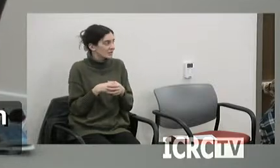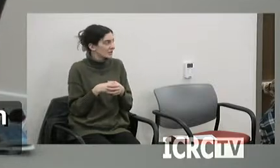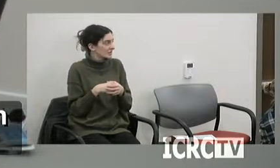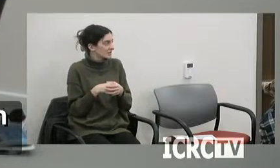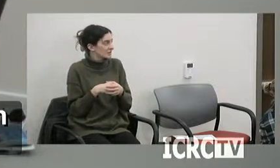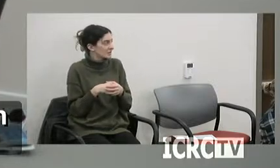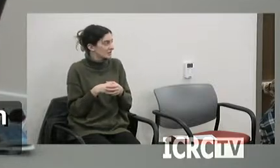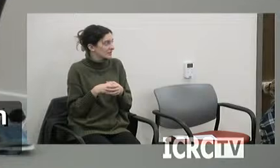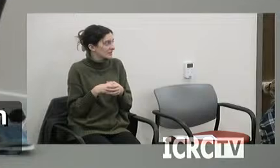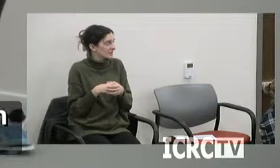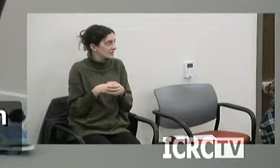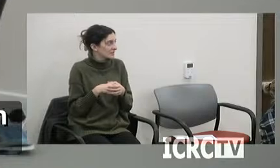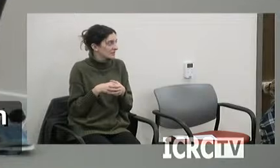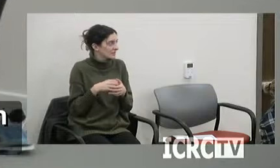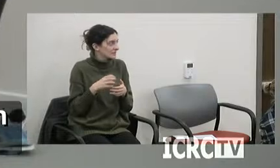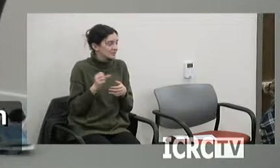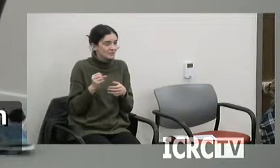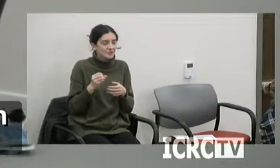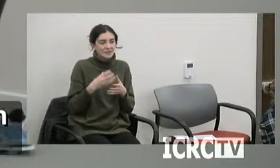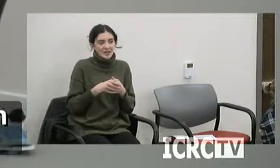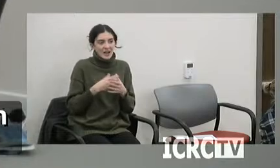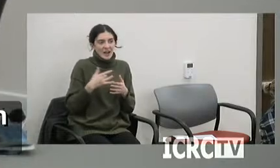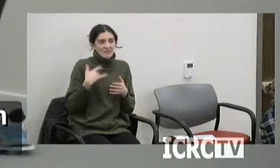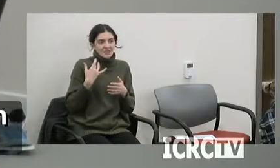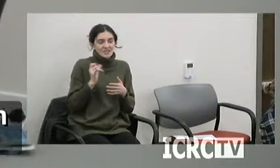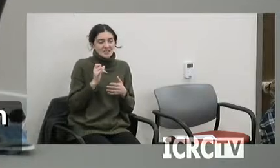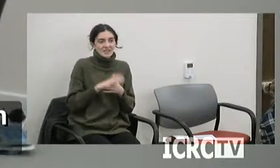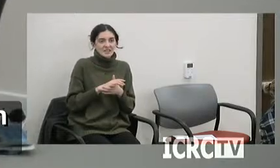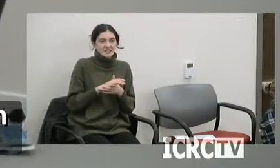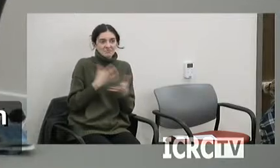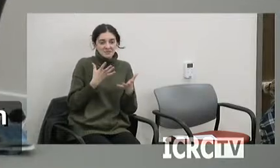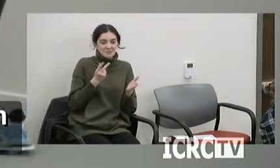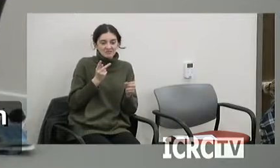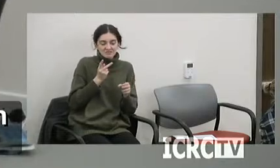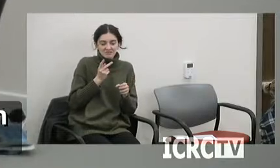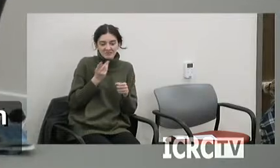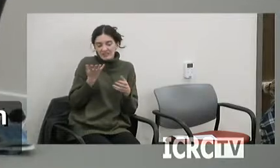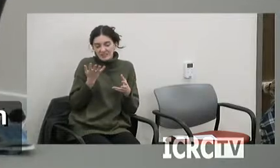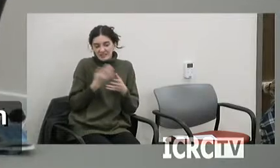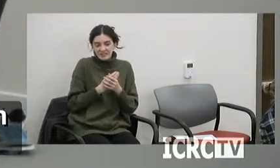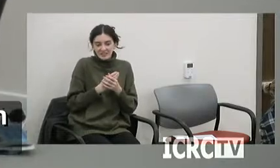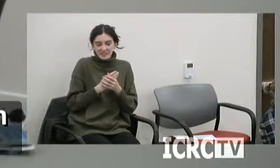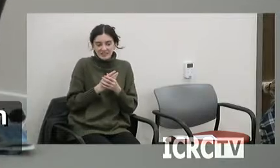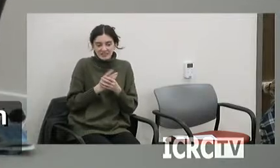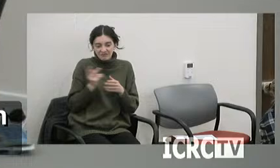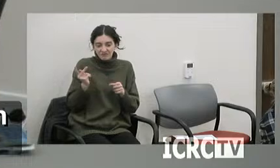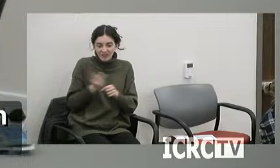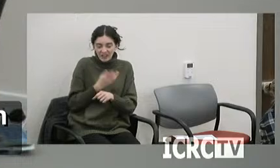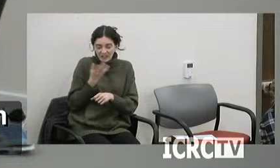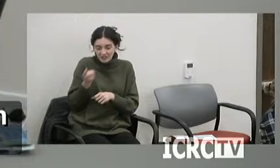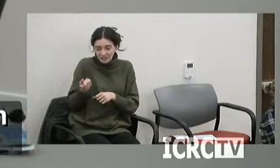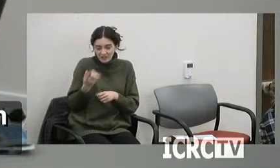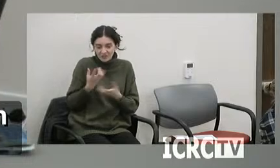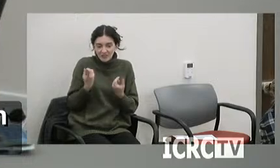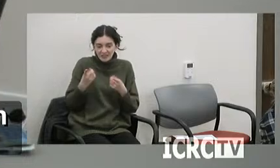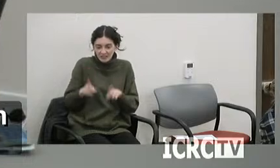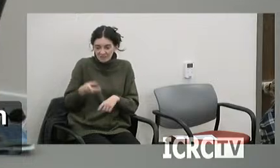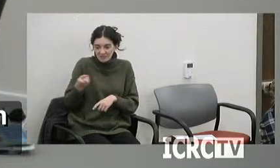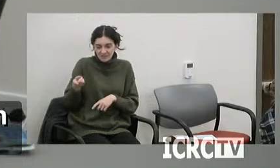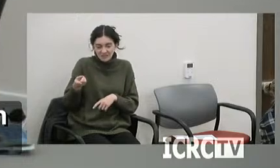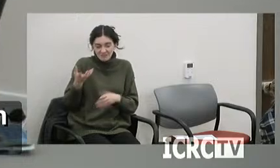you were really good, and I don't know that we'll be able to find somebody who can be as creative in funding